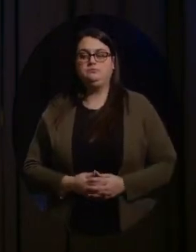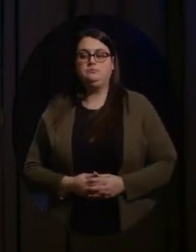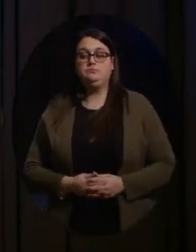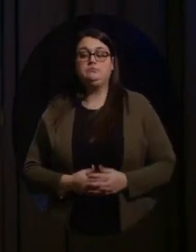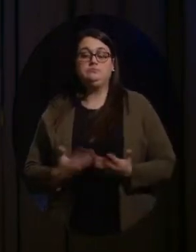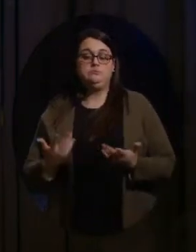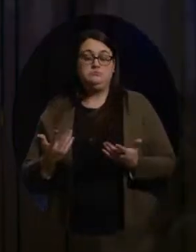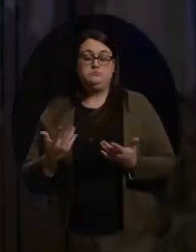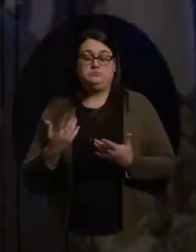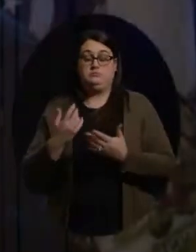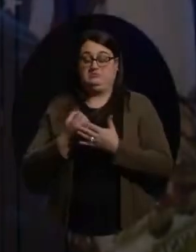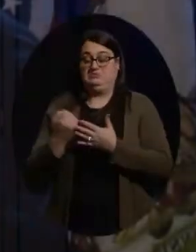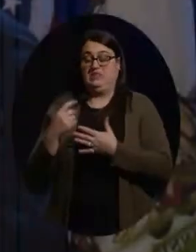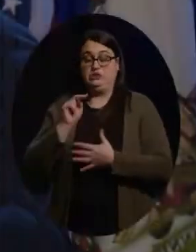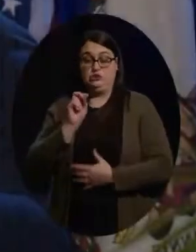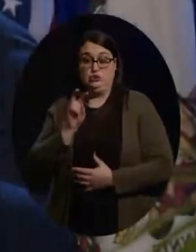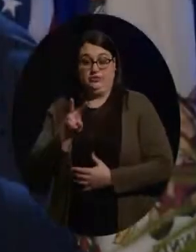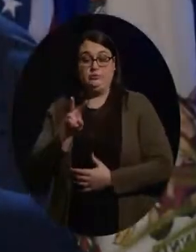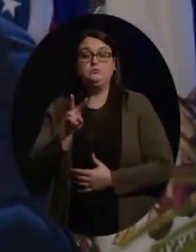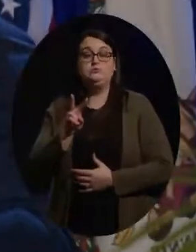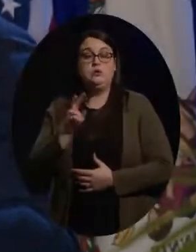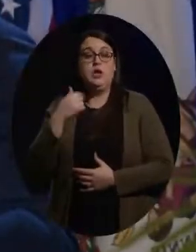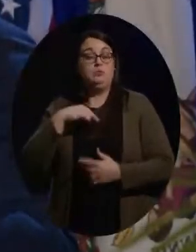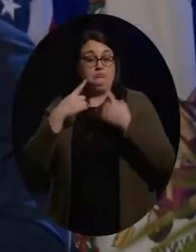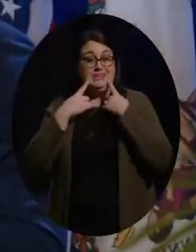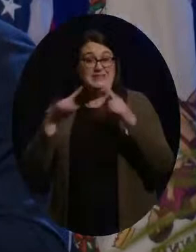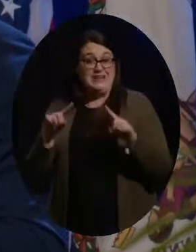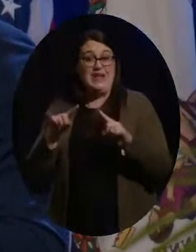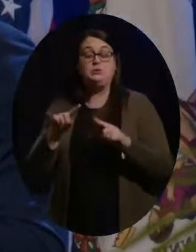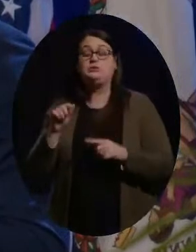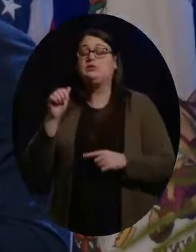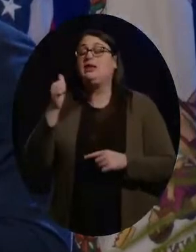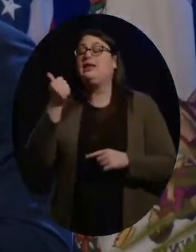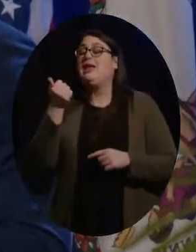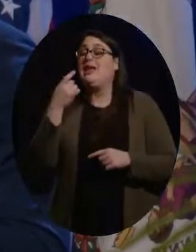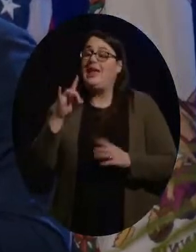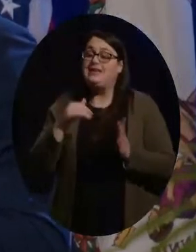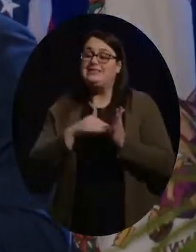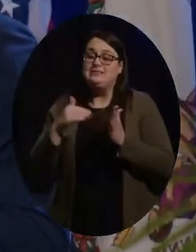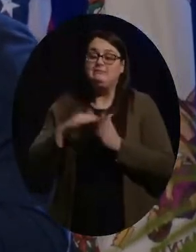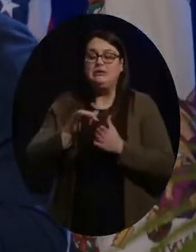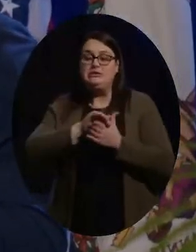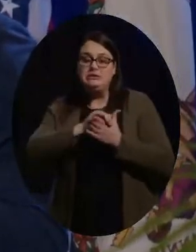Now, last November, we announced $18 million towards